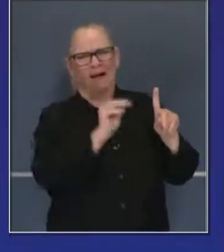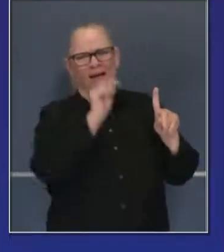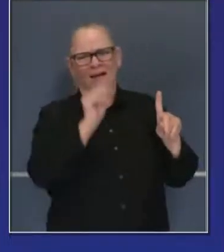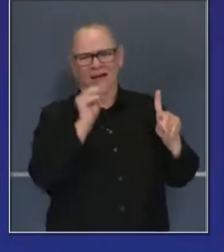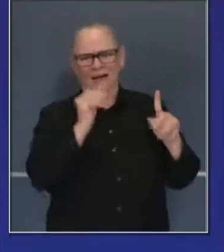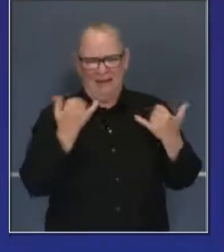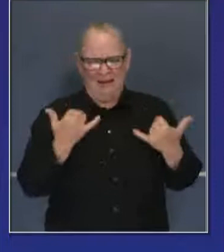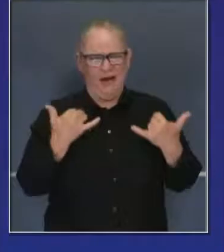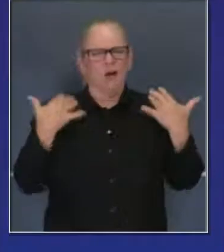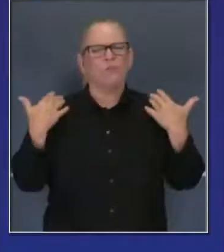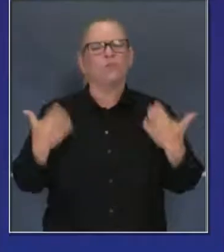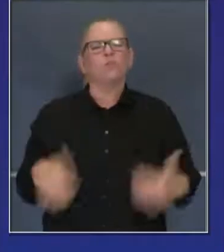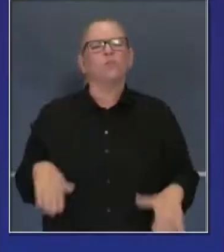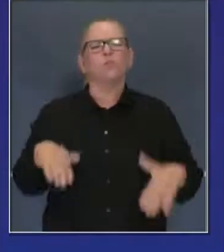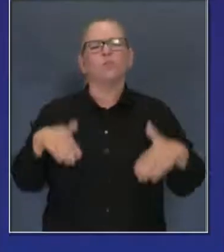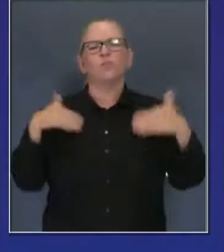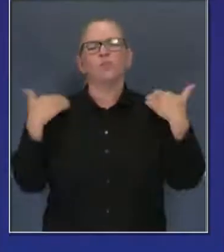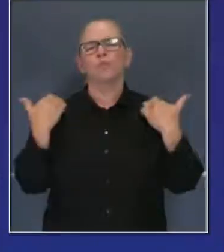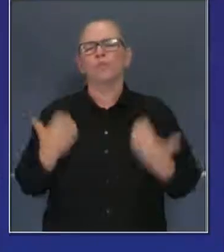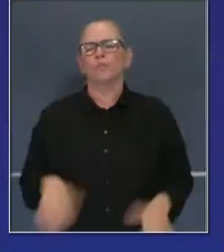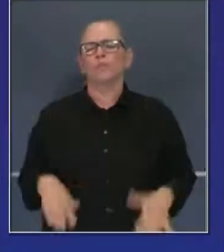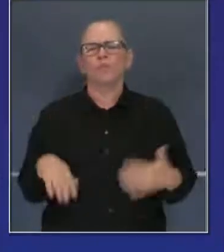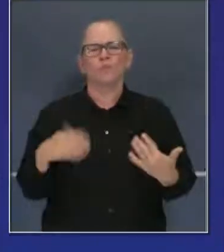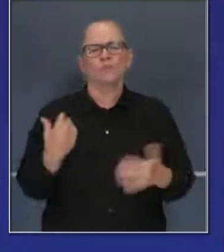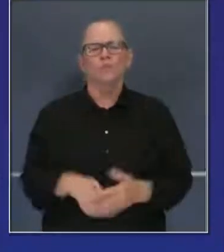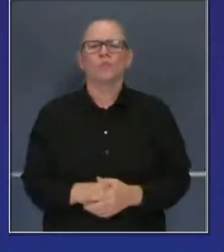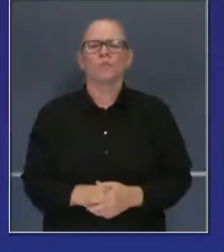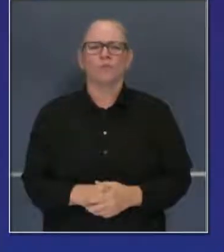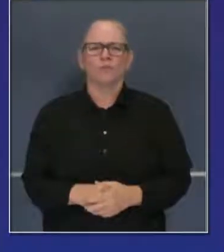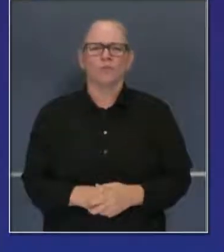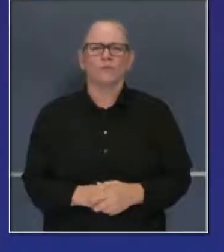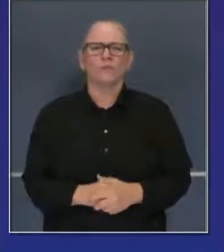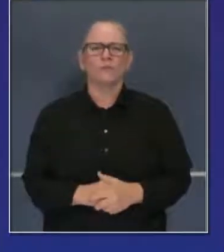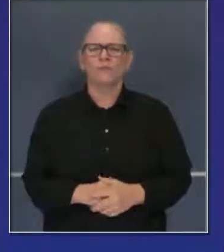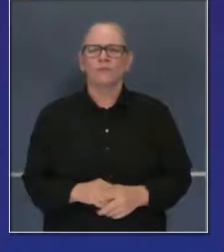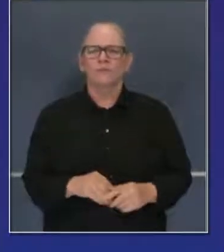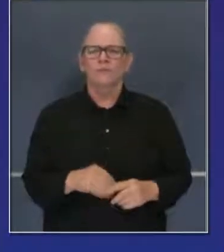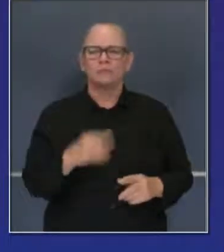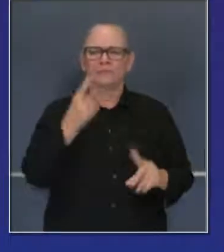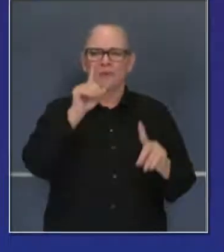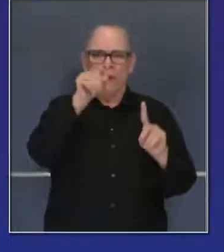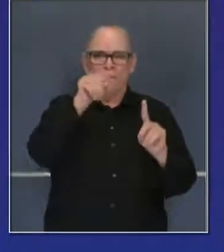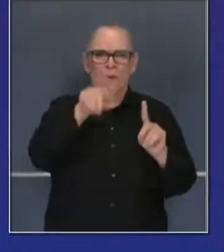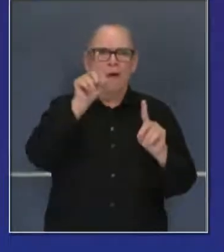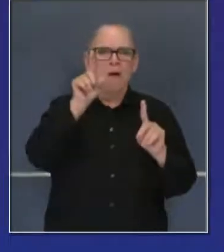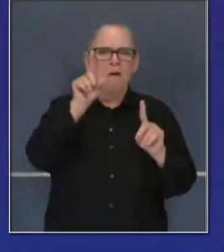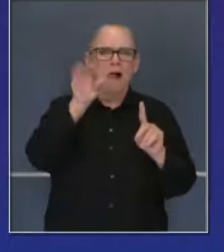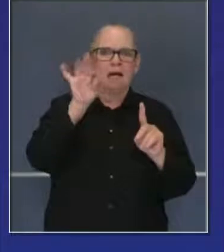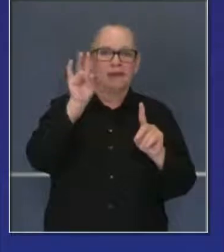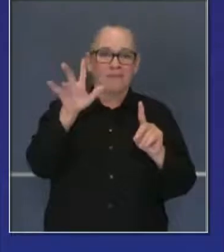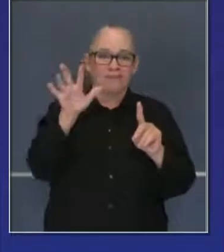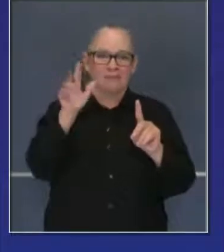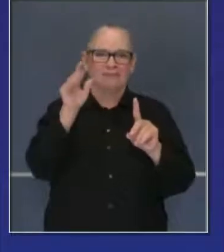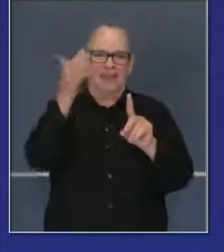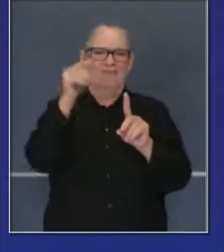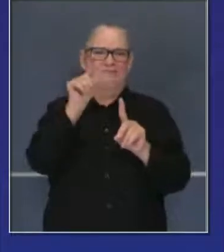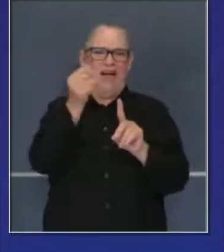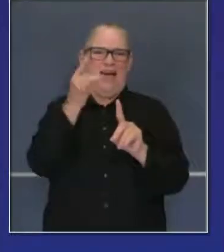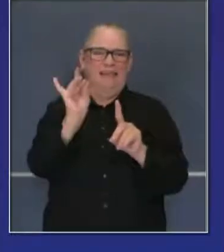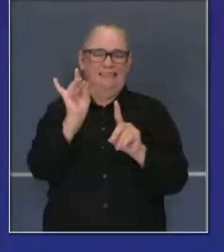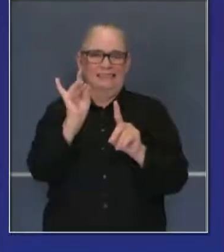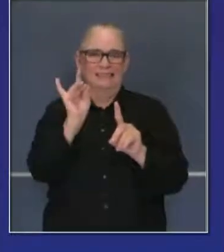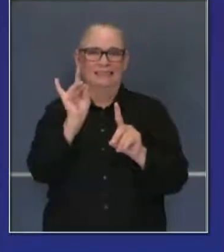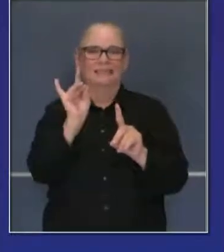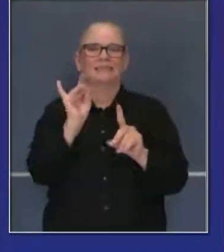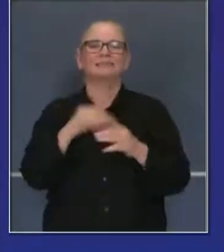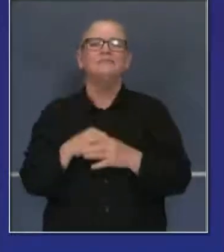see that third bar, 1.975 million acres burned. The Camp Fire, 153,000